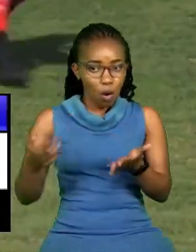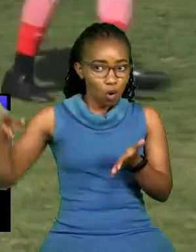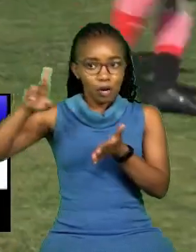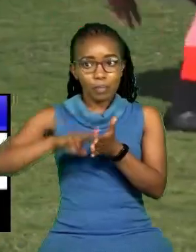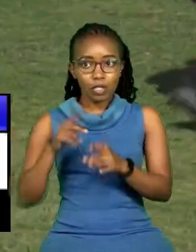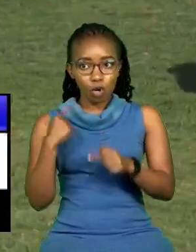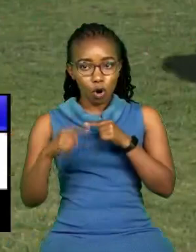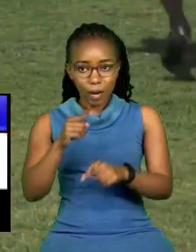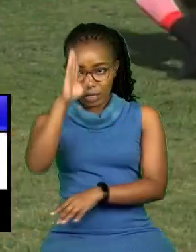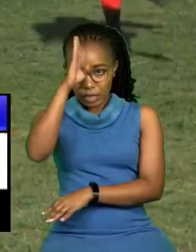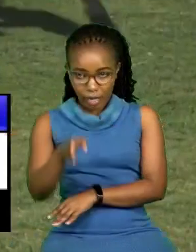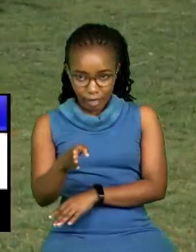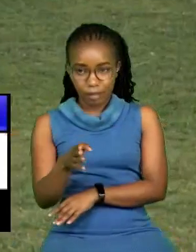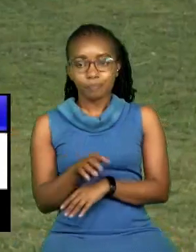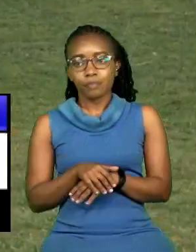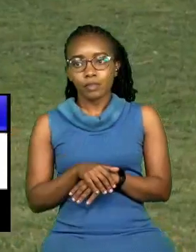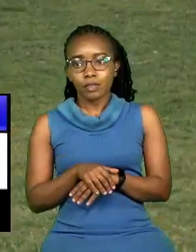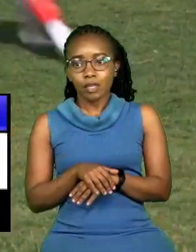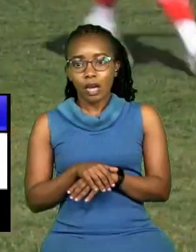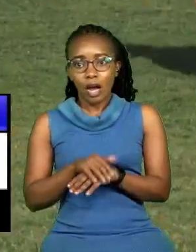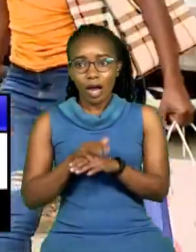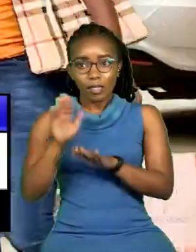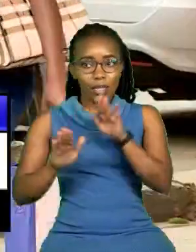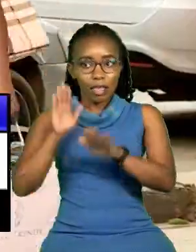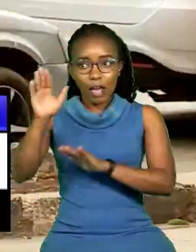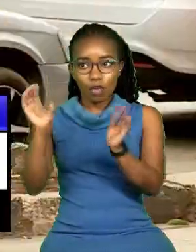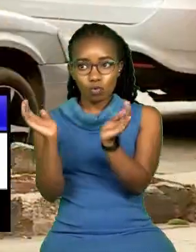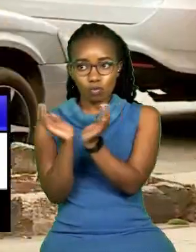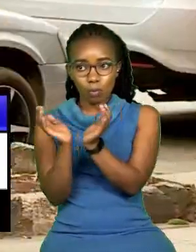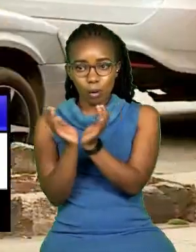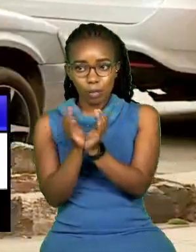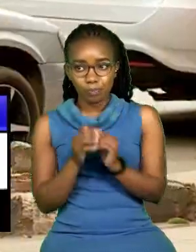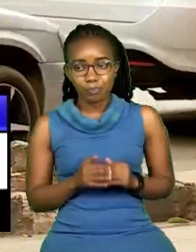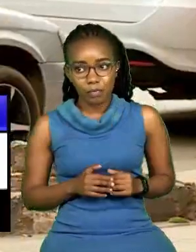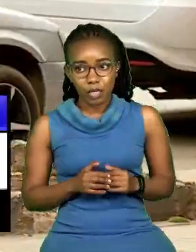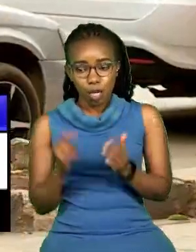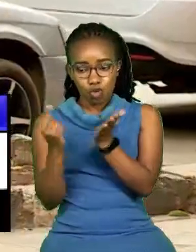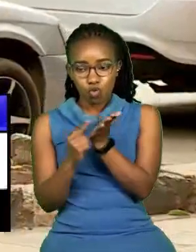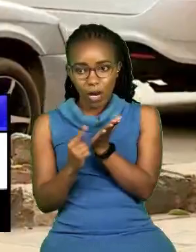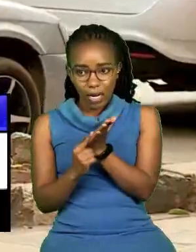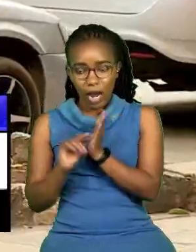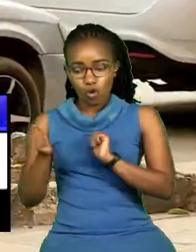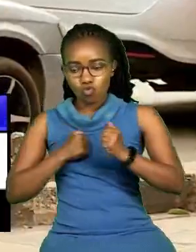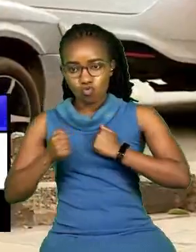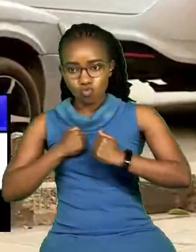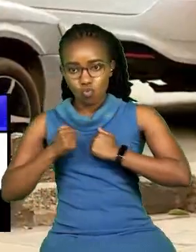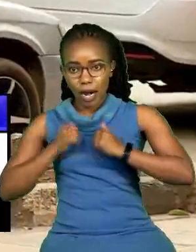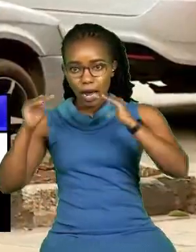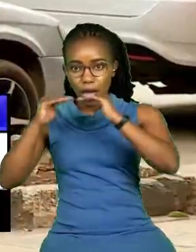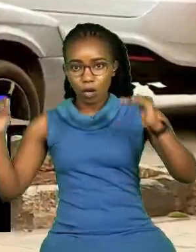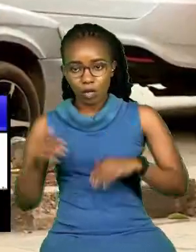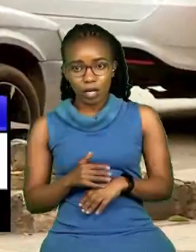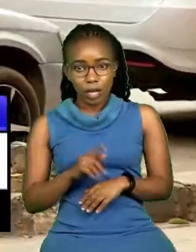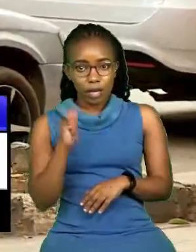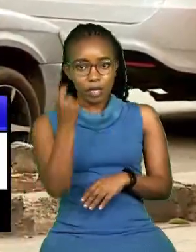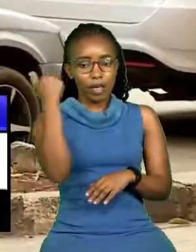Sunday 10th October 2021 at Nyayo Stadium. A draw from Uganda and Rwanda takes Kenya to third